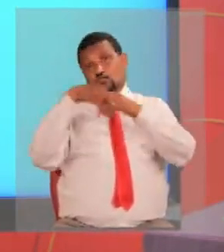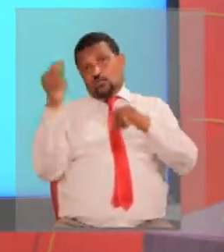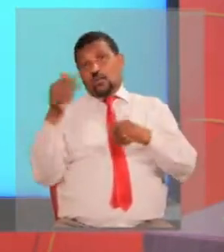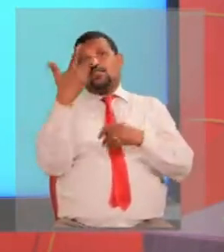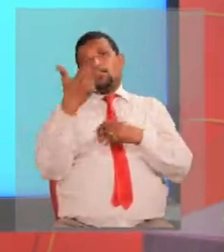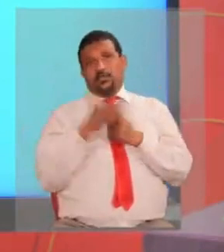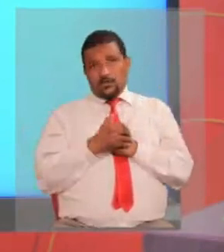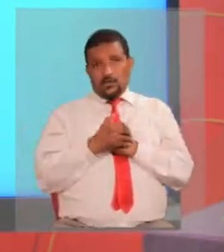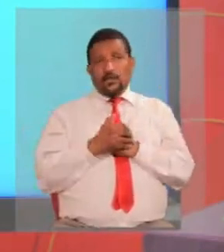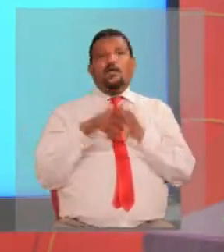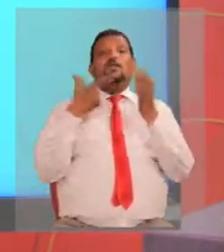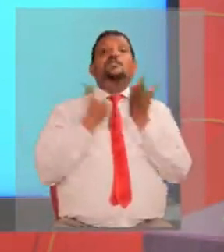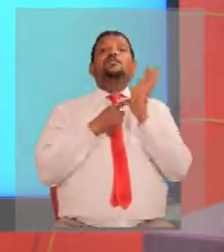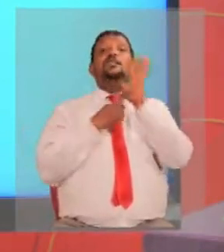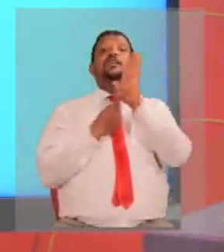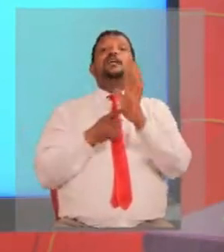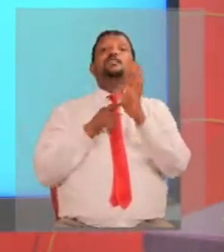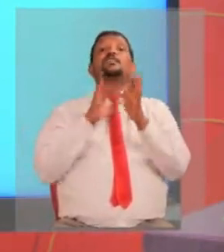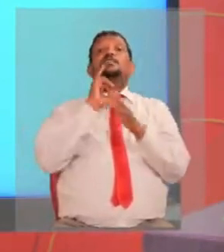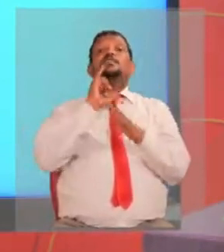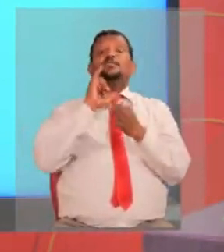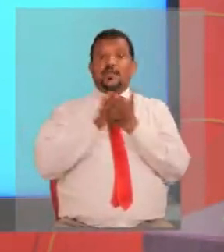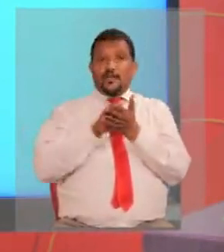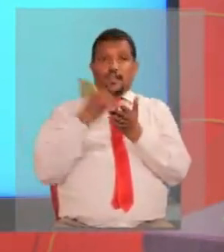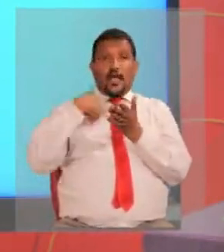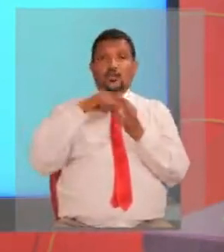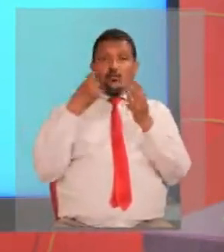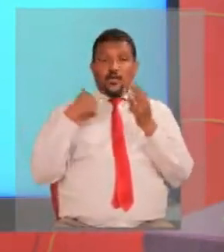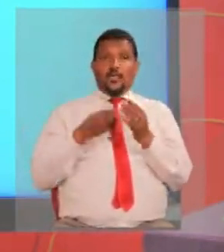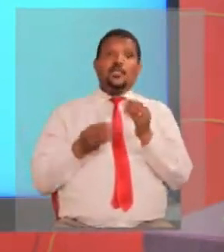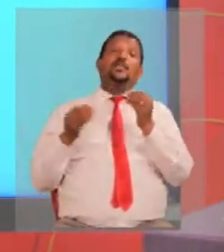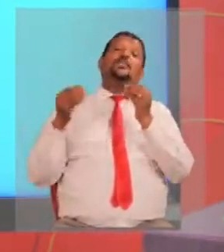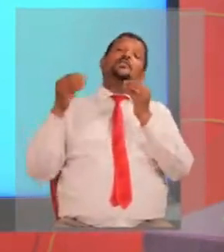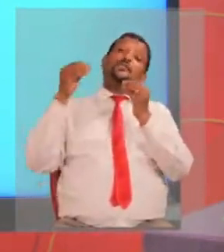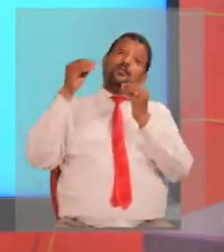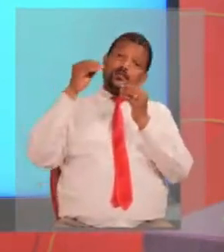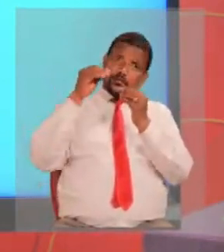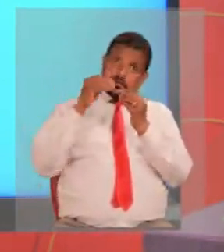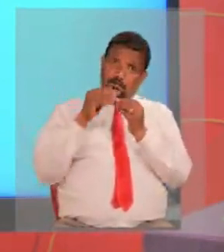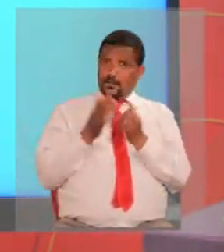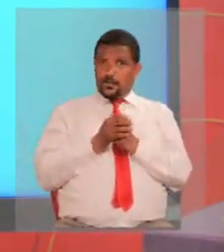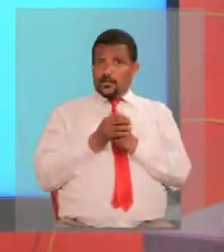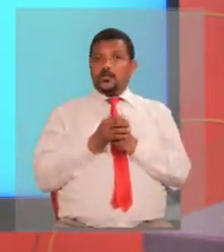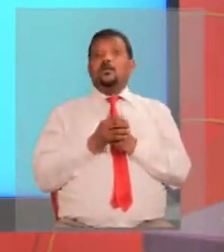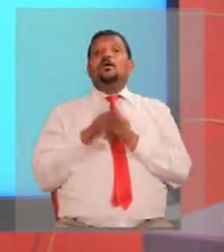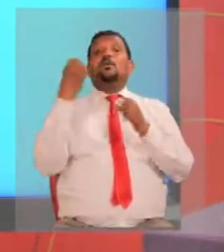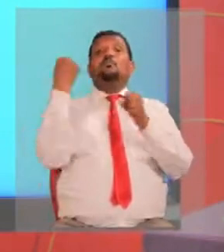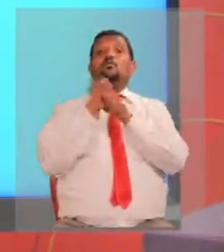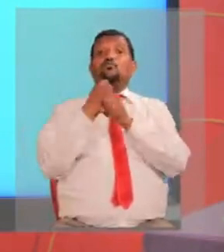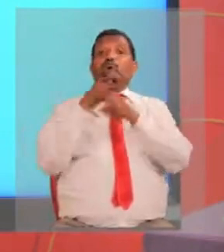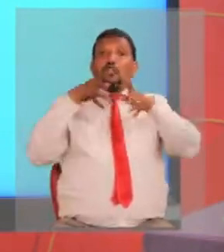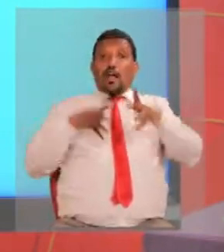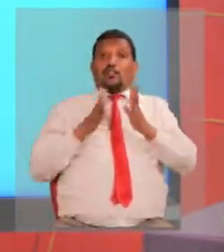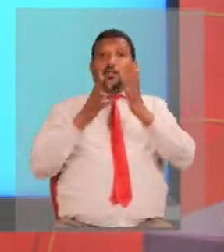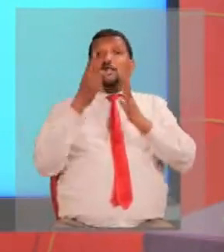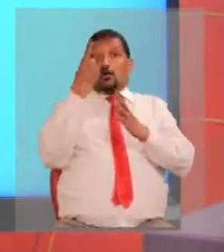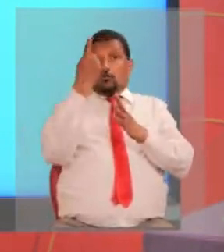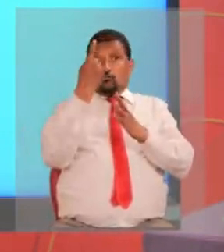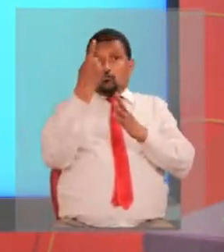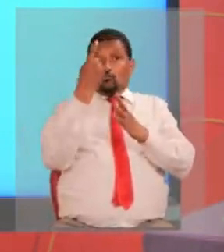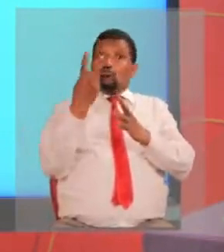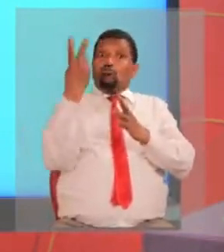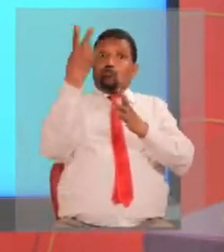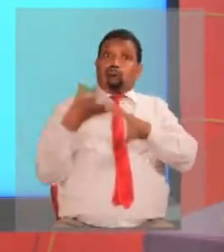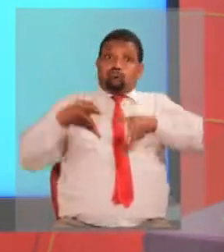3. This indicates that as we increase implement of the variable input tractor from 1 to 2,